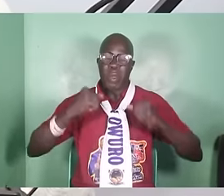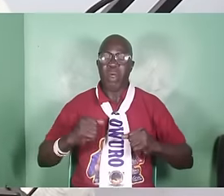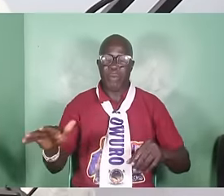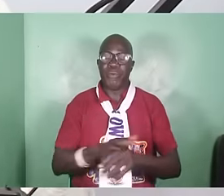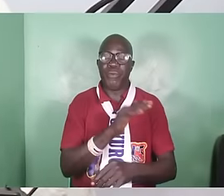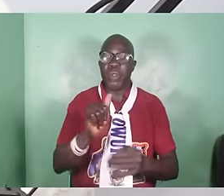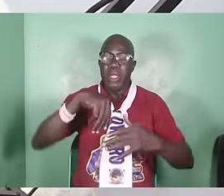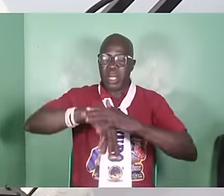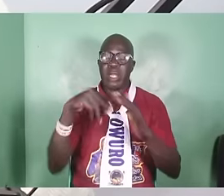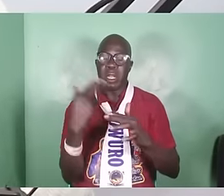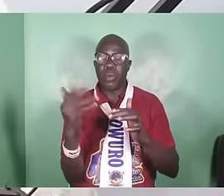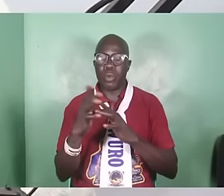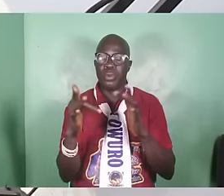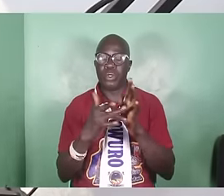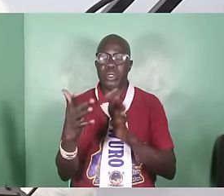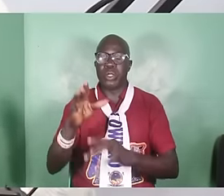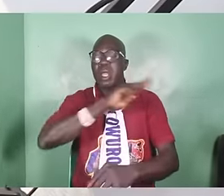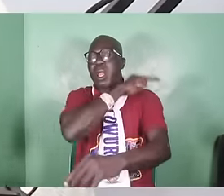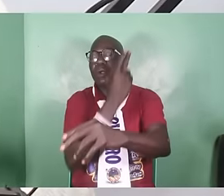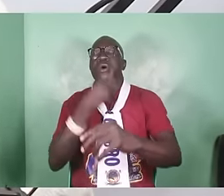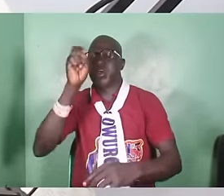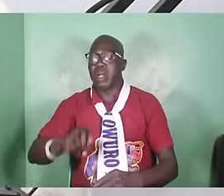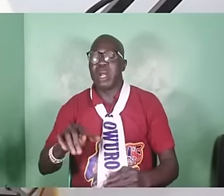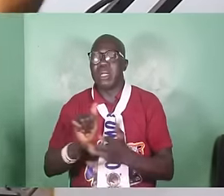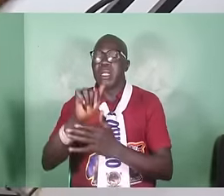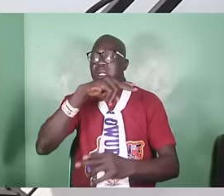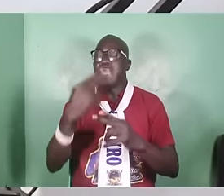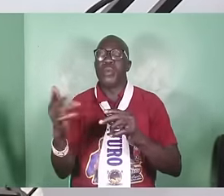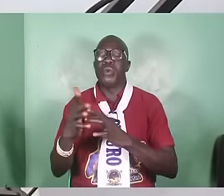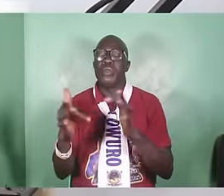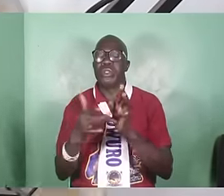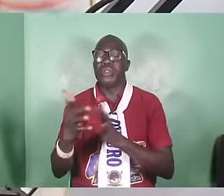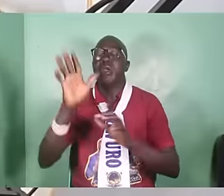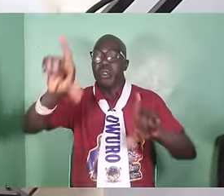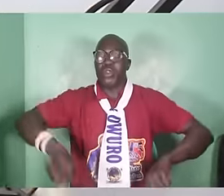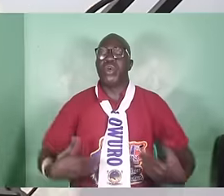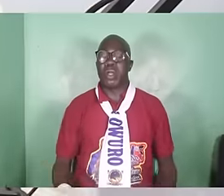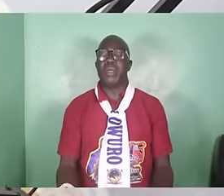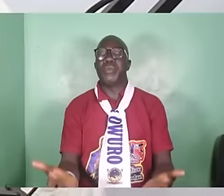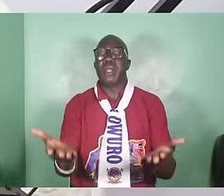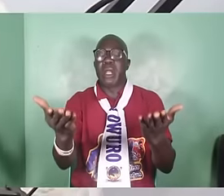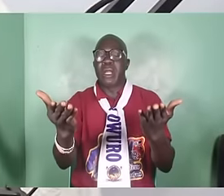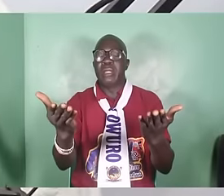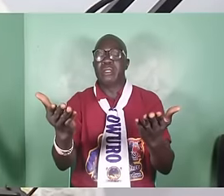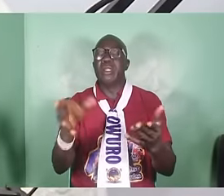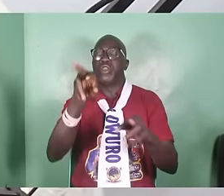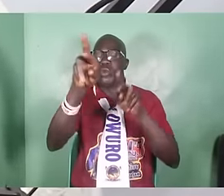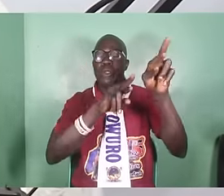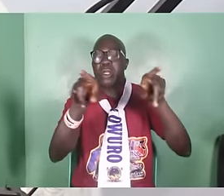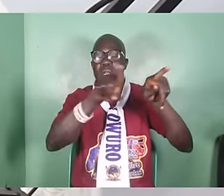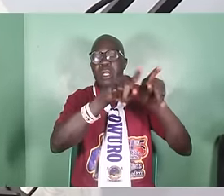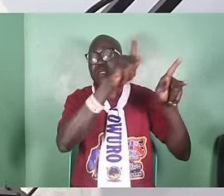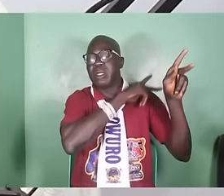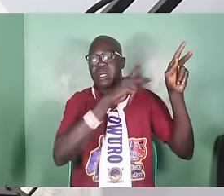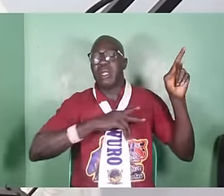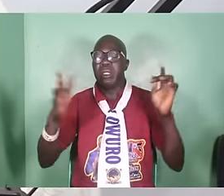It will be powerful in the name of Jesus. I authorize in the name of Jesus. I will rise.